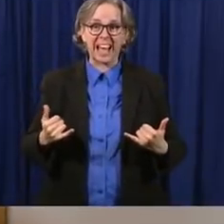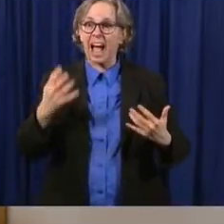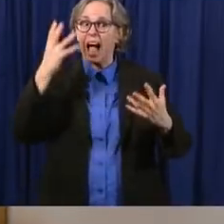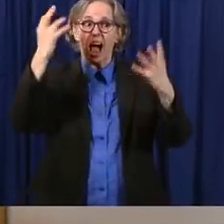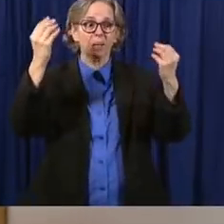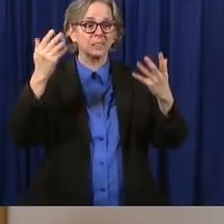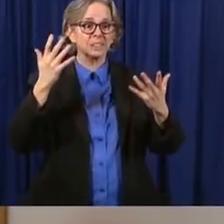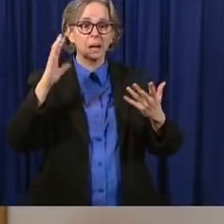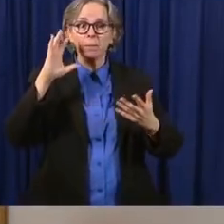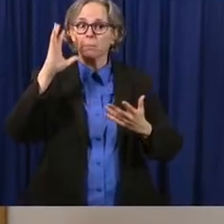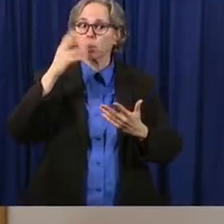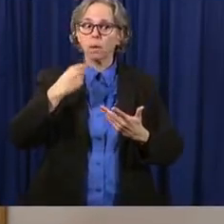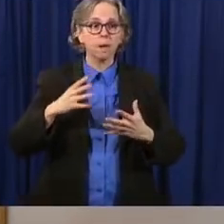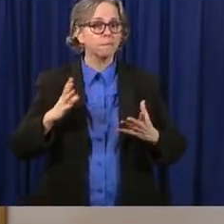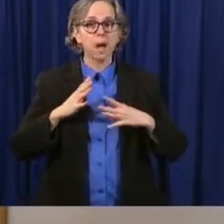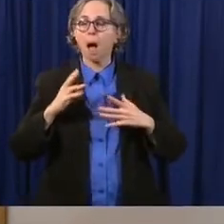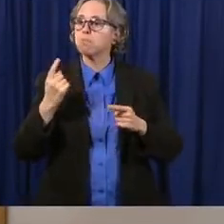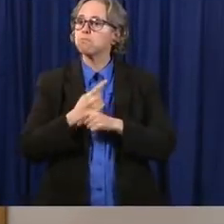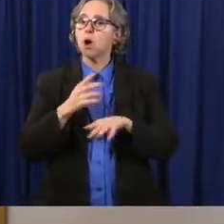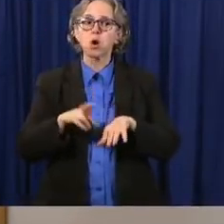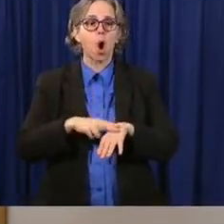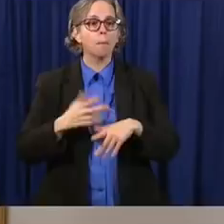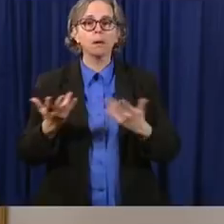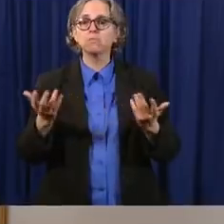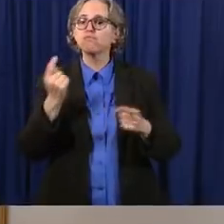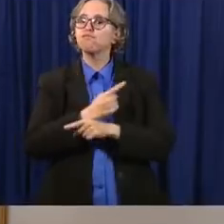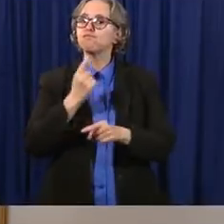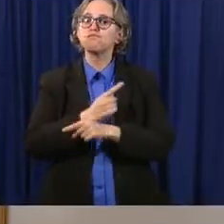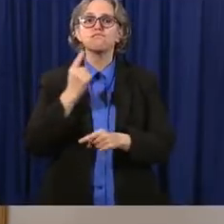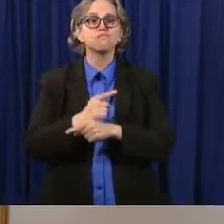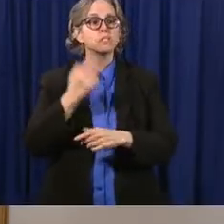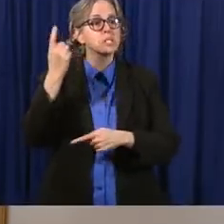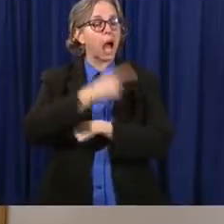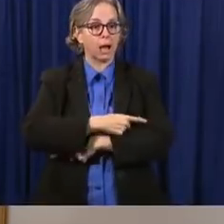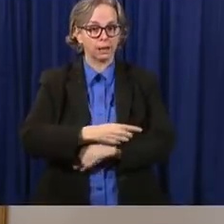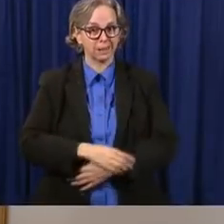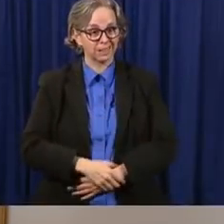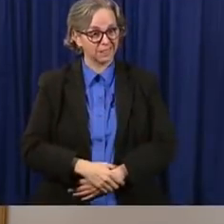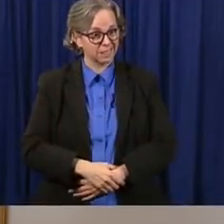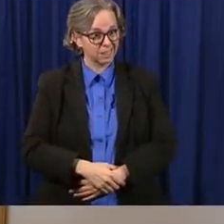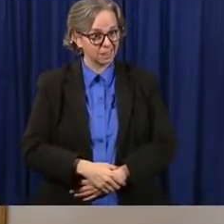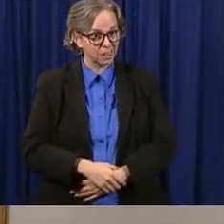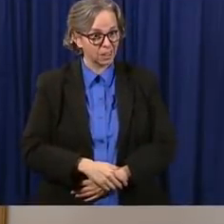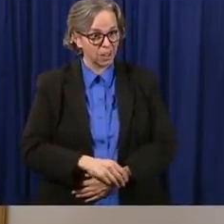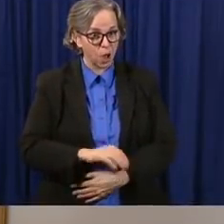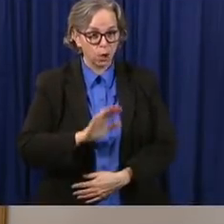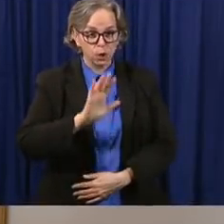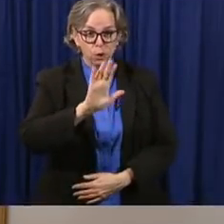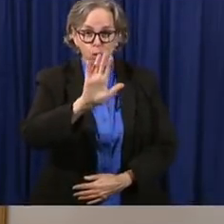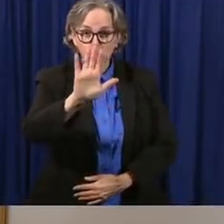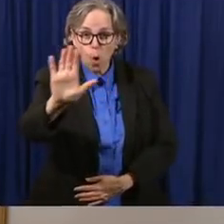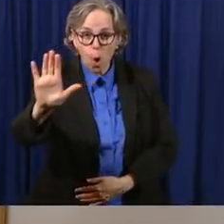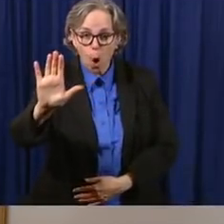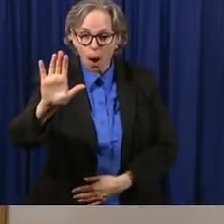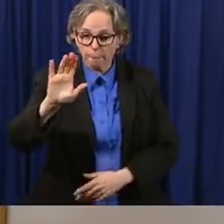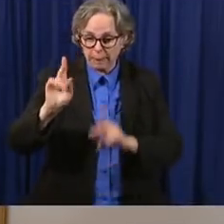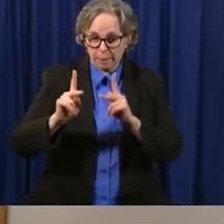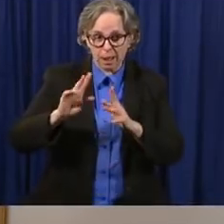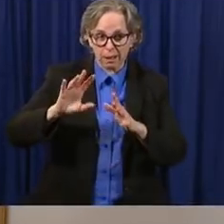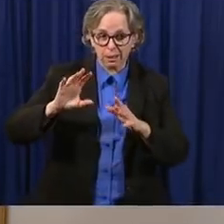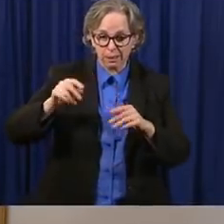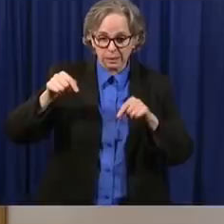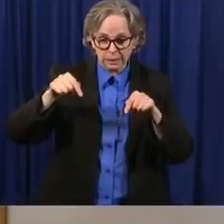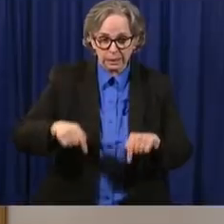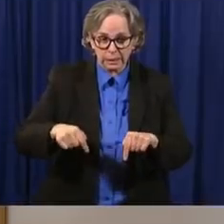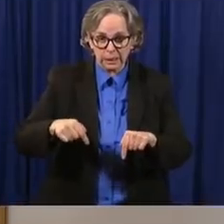just another spring day, we have your fellow Ohioans who are dying today. You have fellow Ohioans who are in